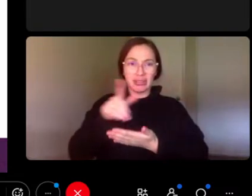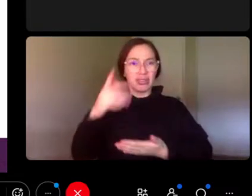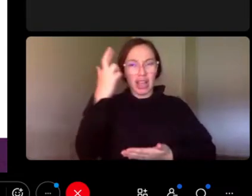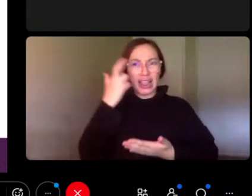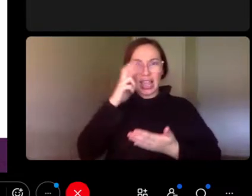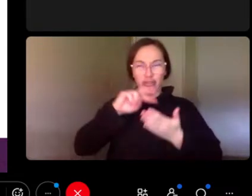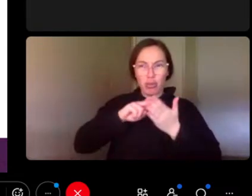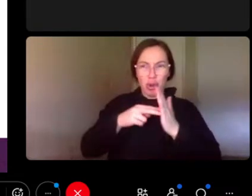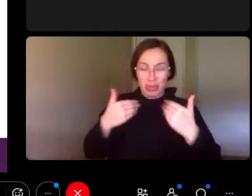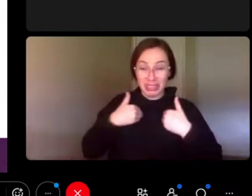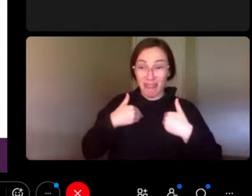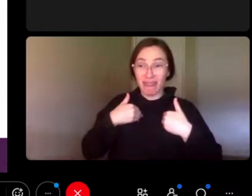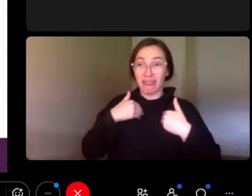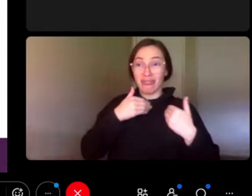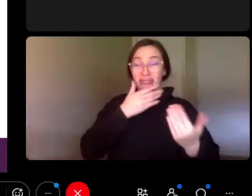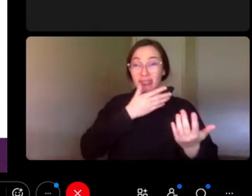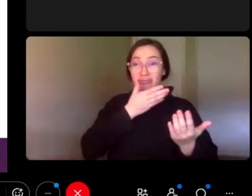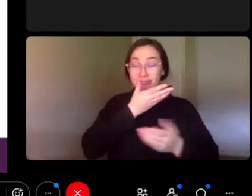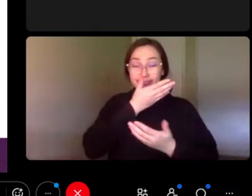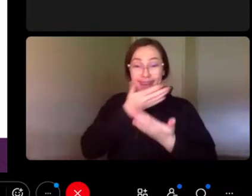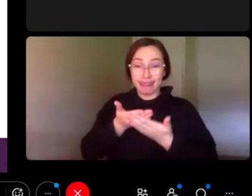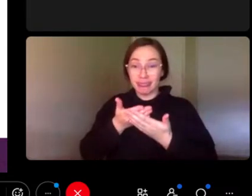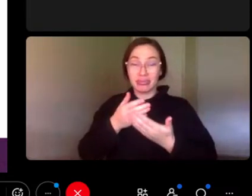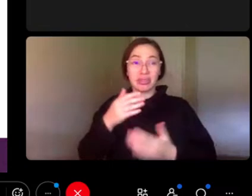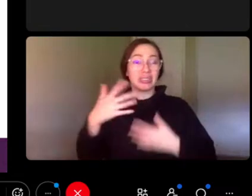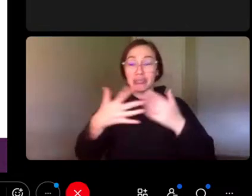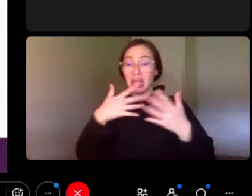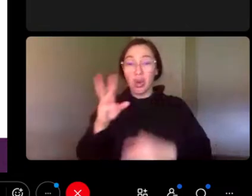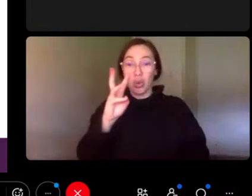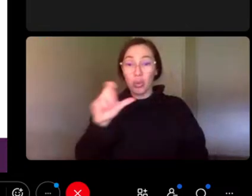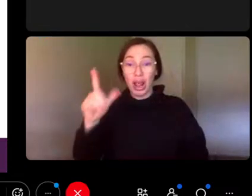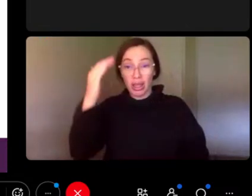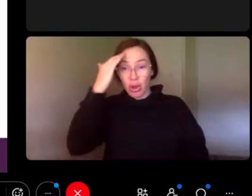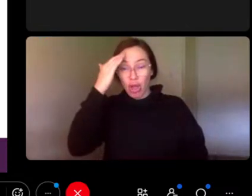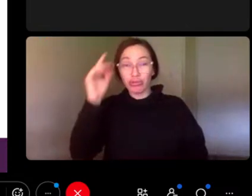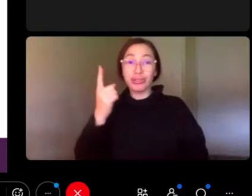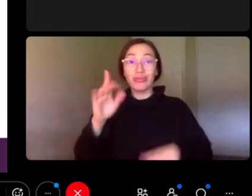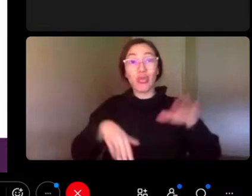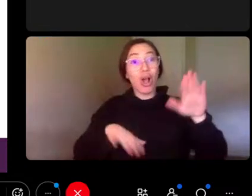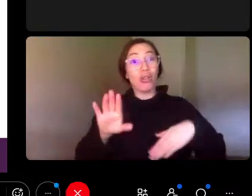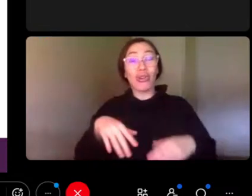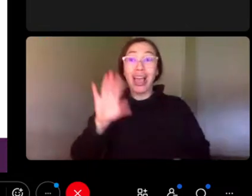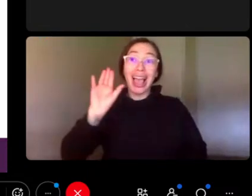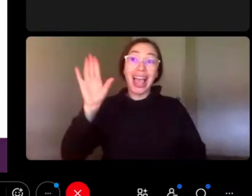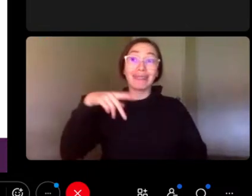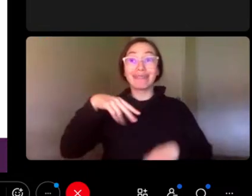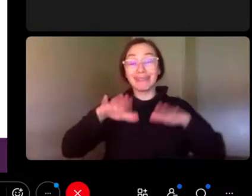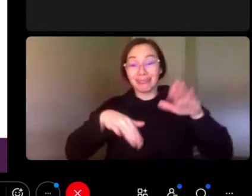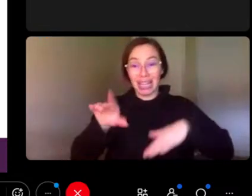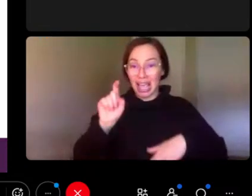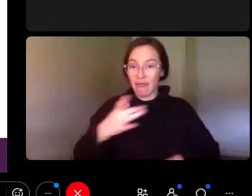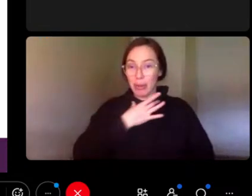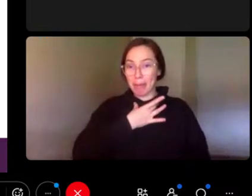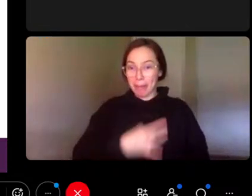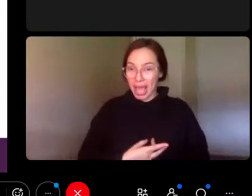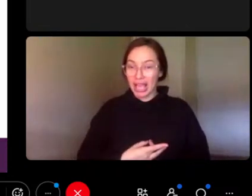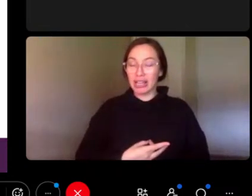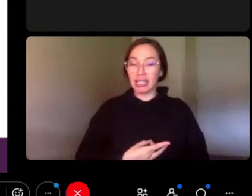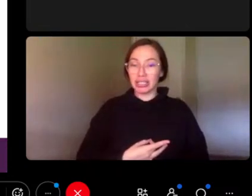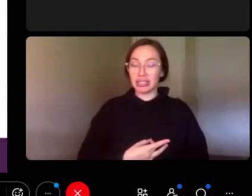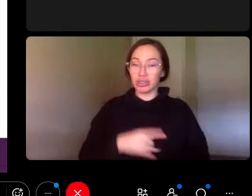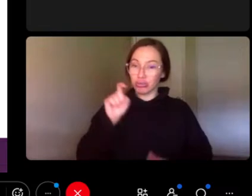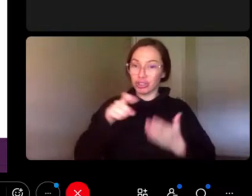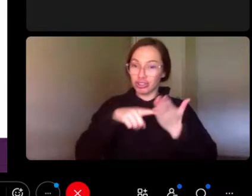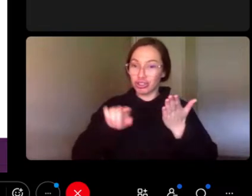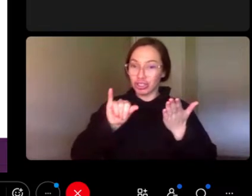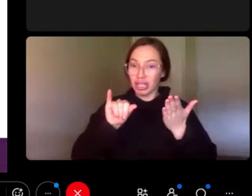in? So the days of us, even though we're well known, walking through and just saying hi, we have to wear our badges. We need to check